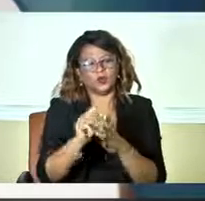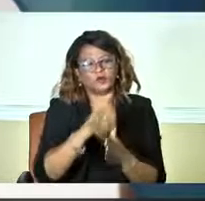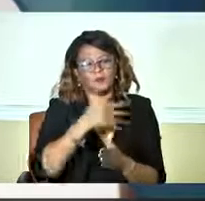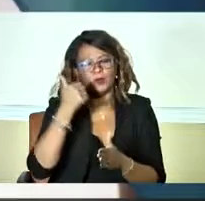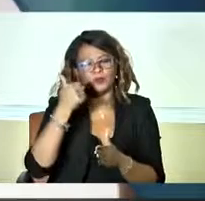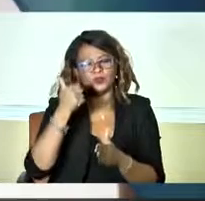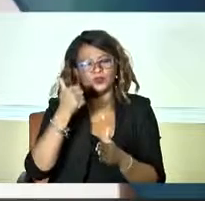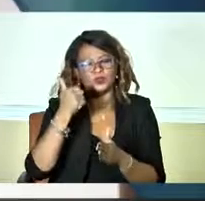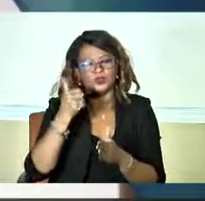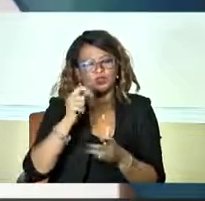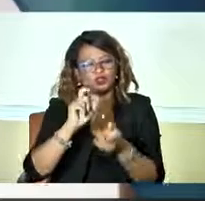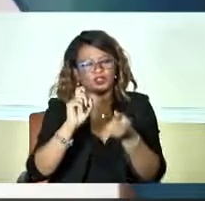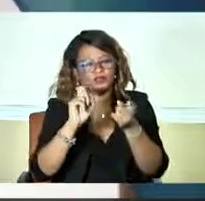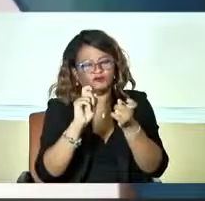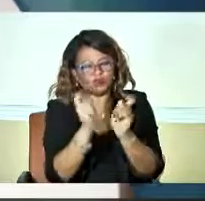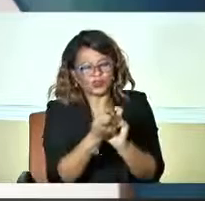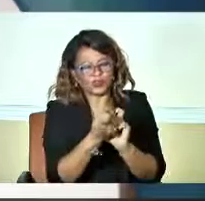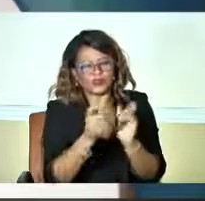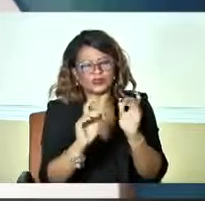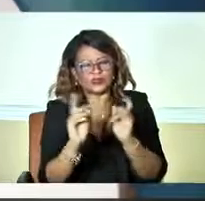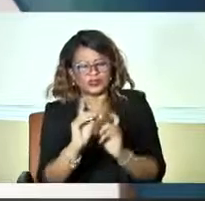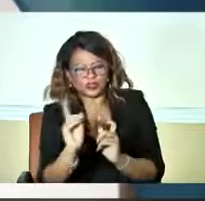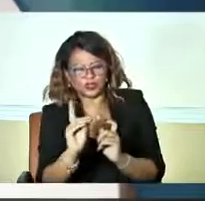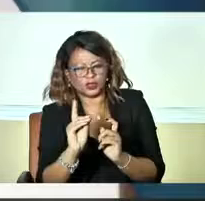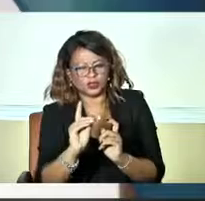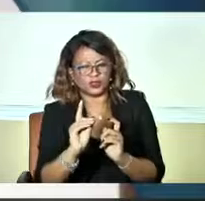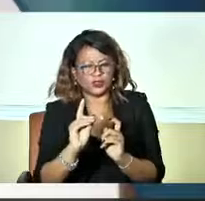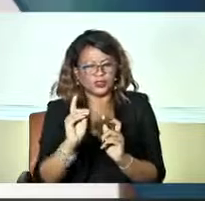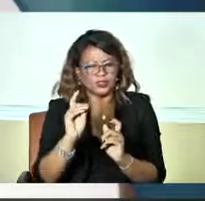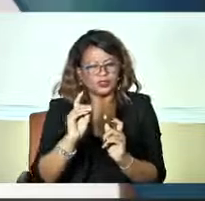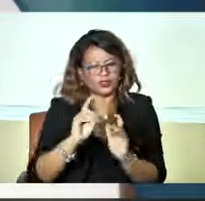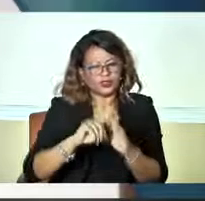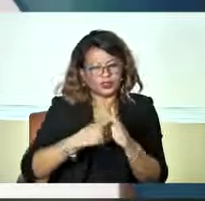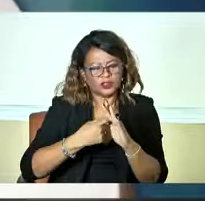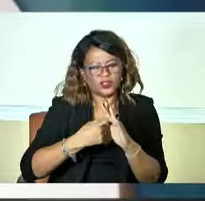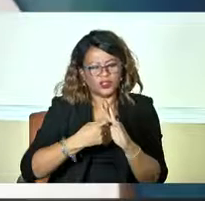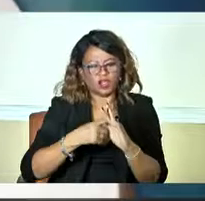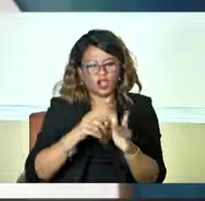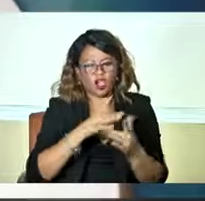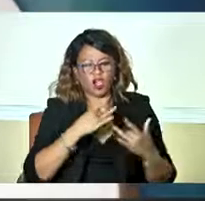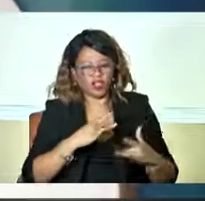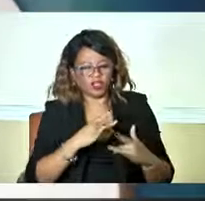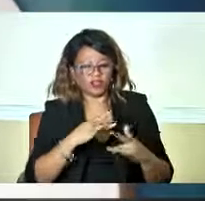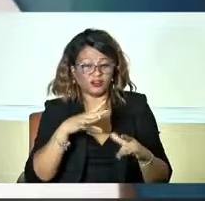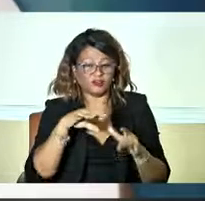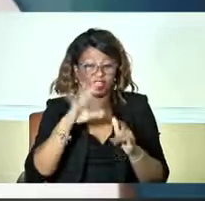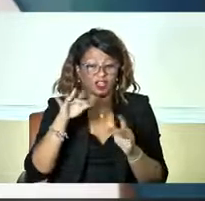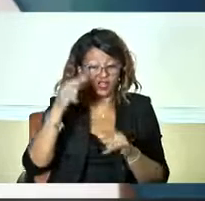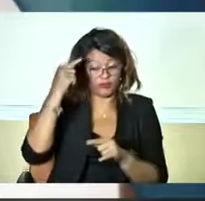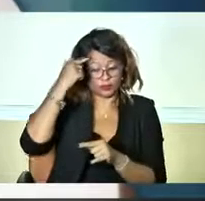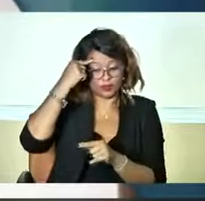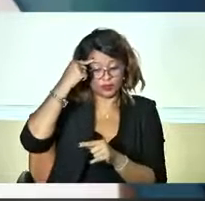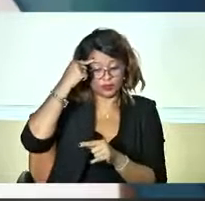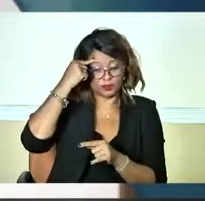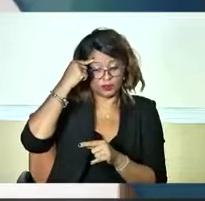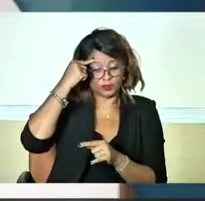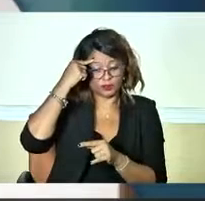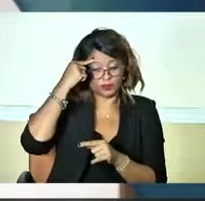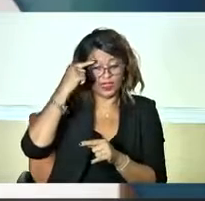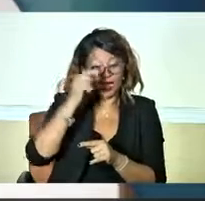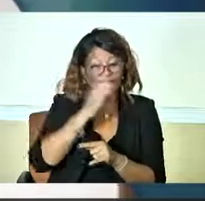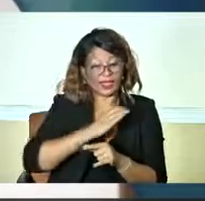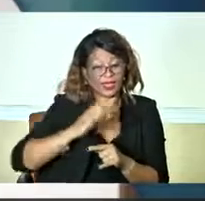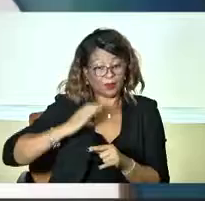most transformative digital initiatives at the heart of government, the Cabinet